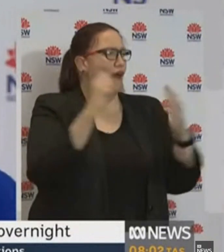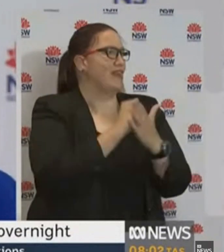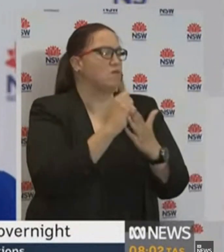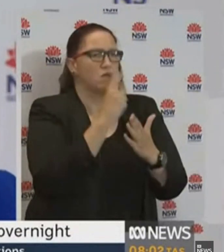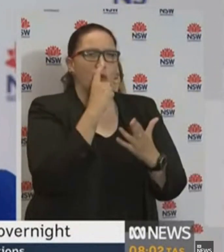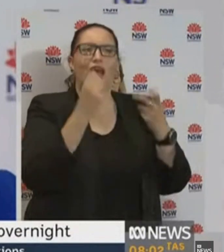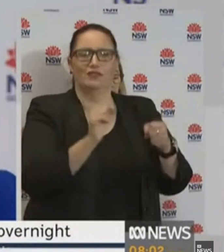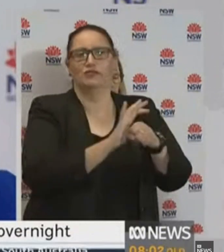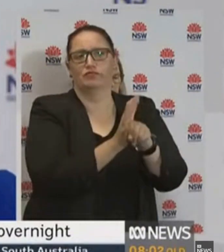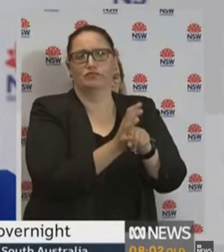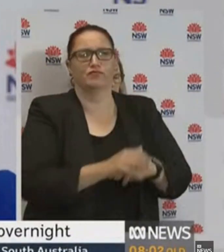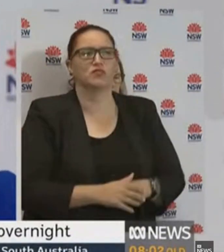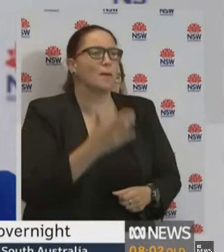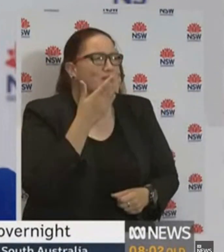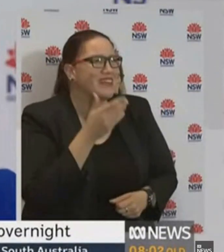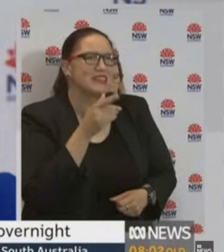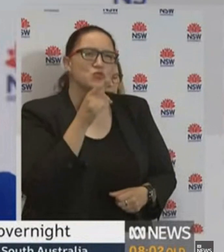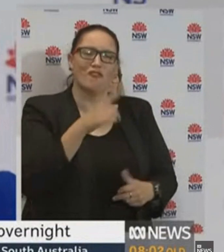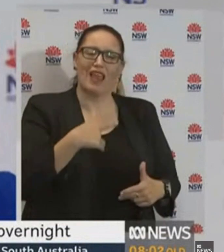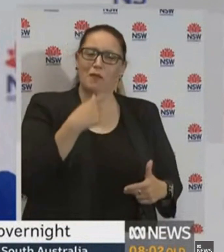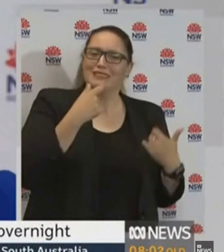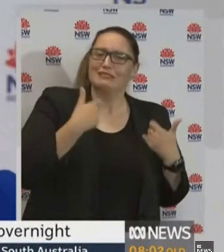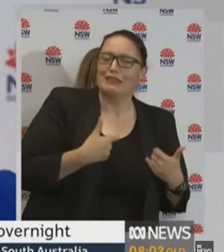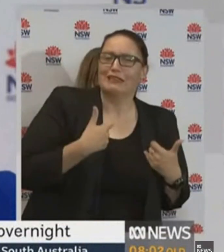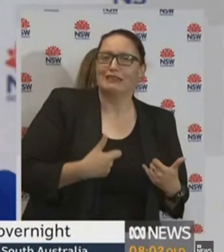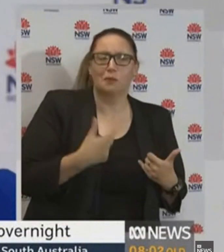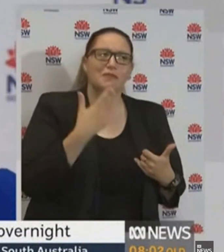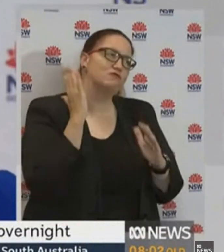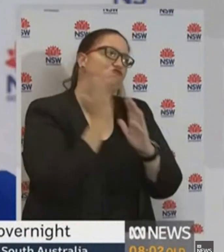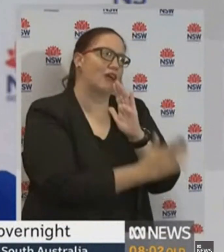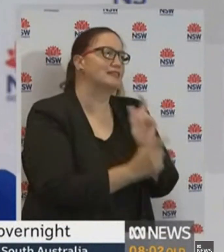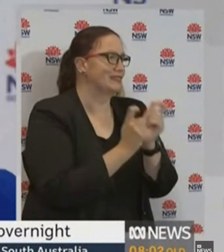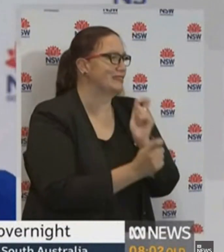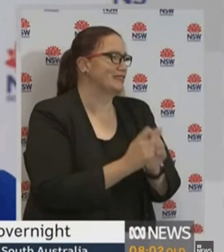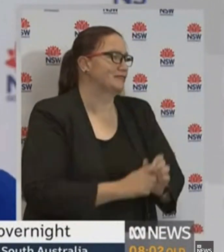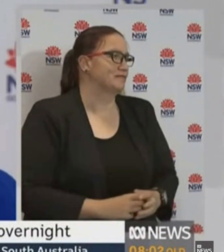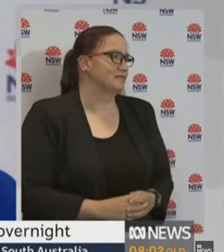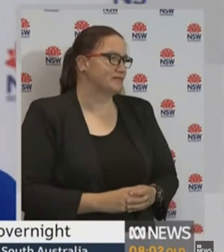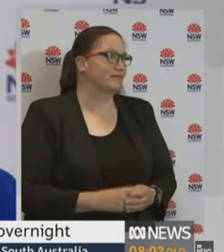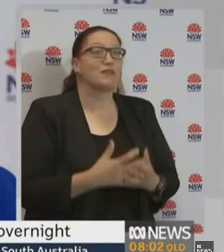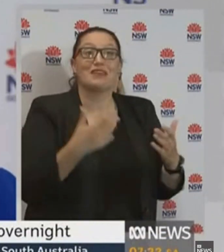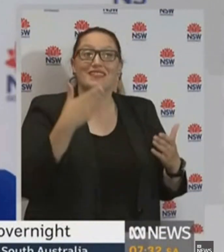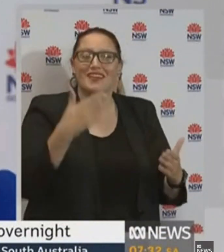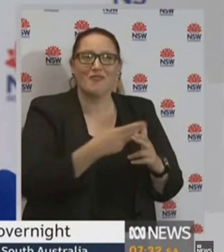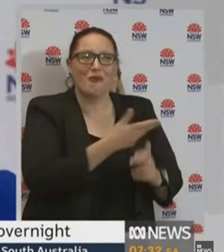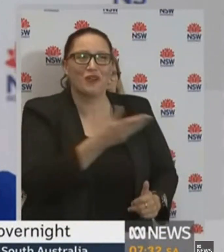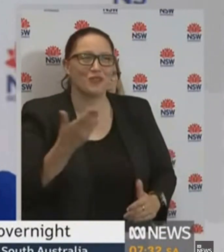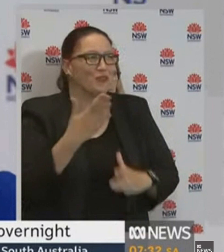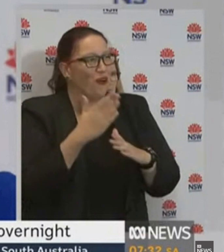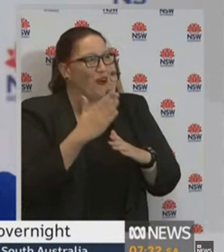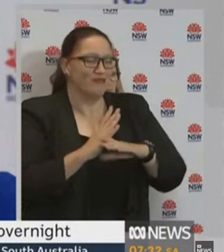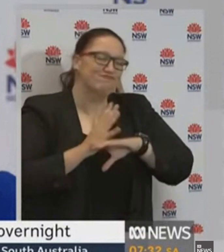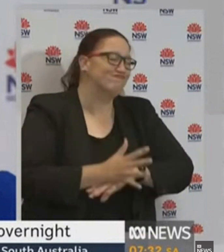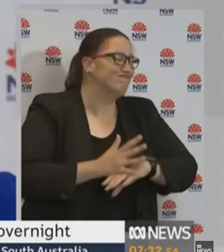been identified as having the virus. Thank you again to everybody for working hard so far. Our results